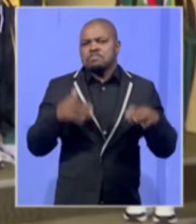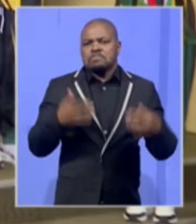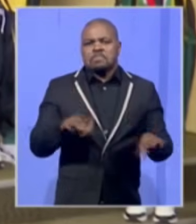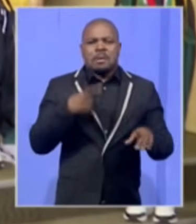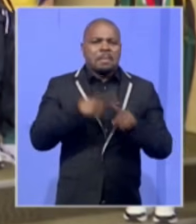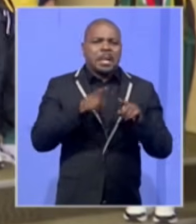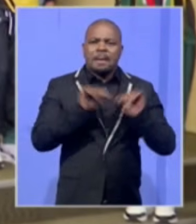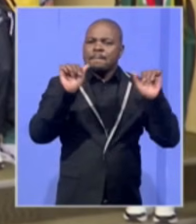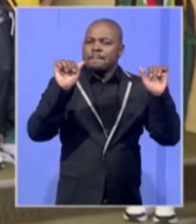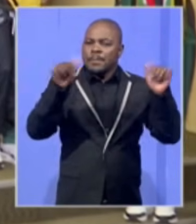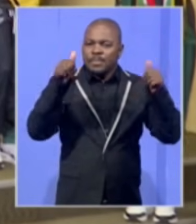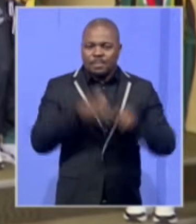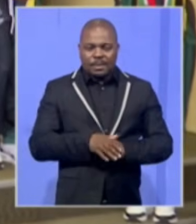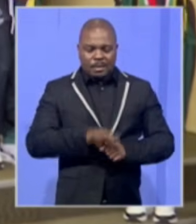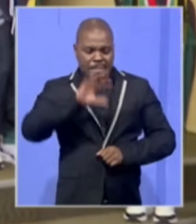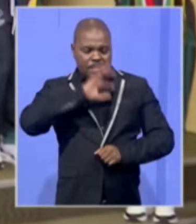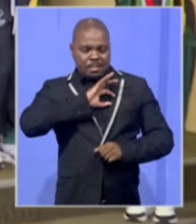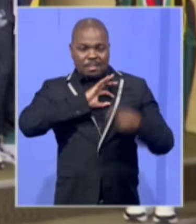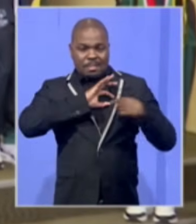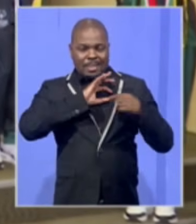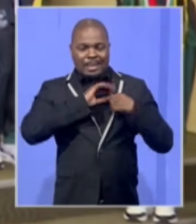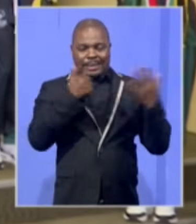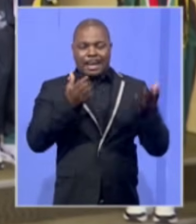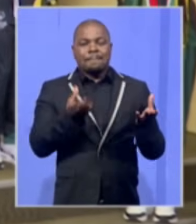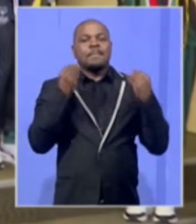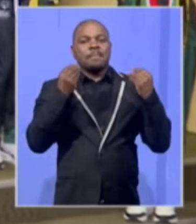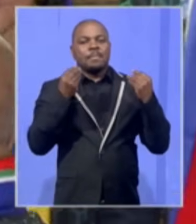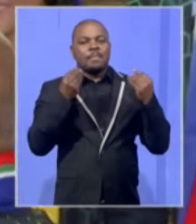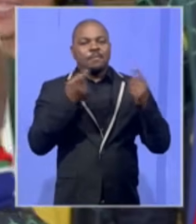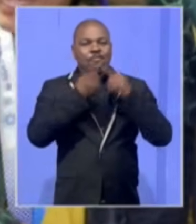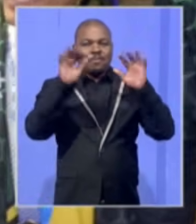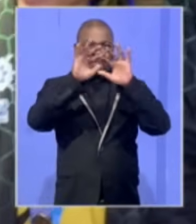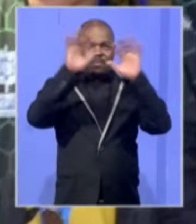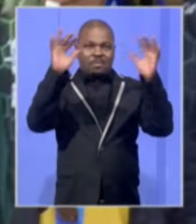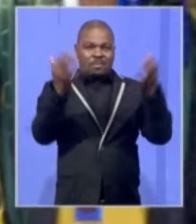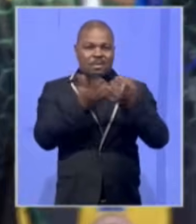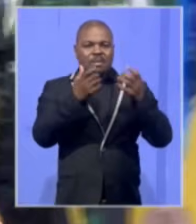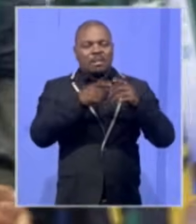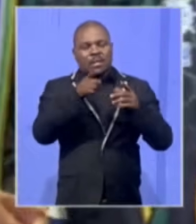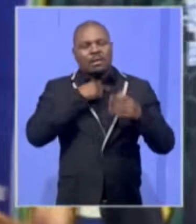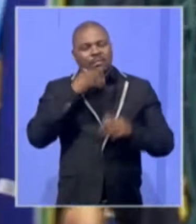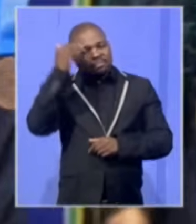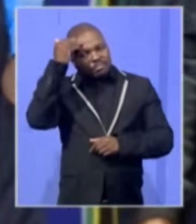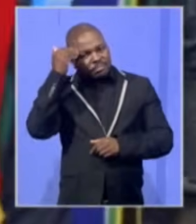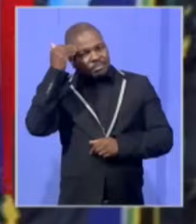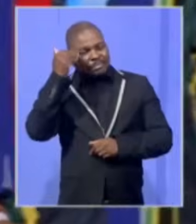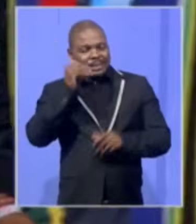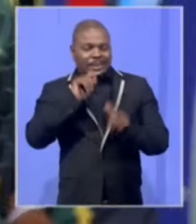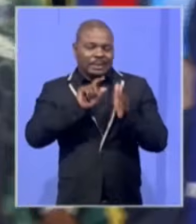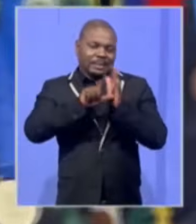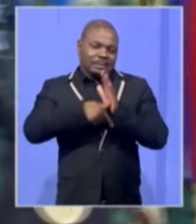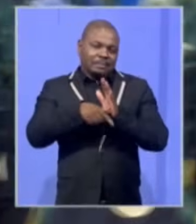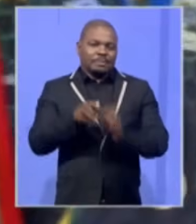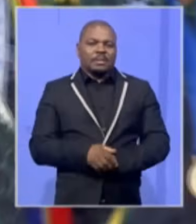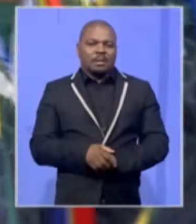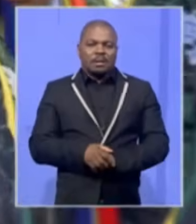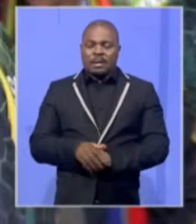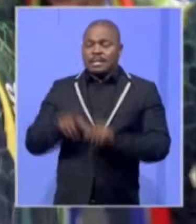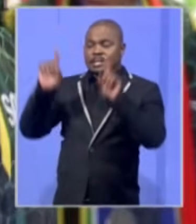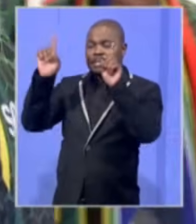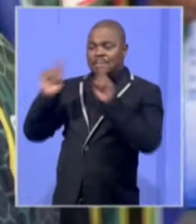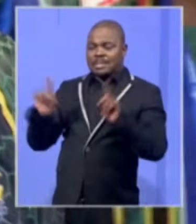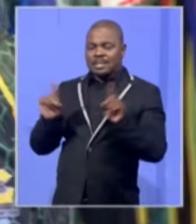eno yotlhe le go gapa dimetale di le 6 mo kgaisanong ya lefatshe ya baatlete ba ba tshelang ka bogole. Monnastilo wa mokgatlho wa